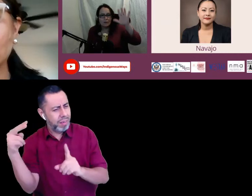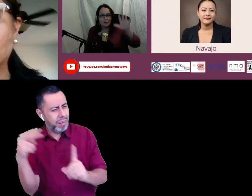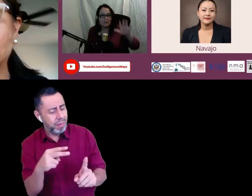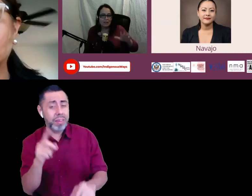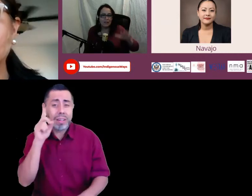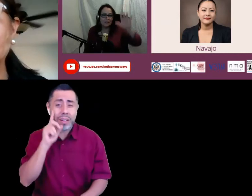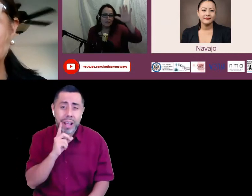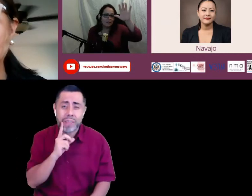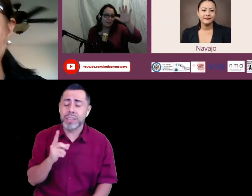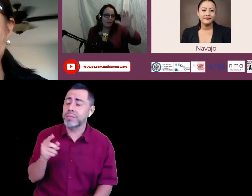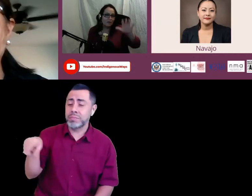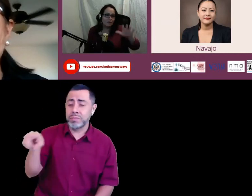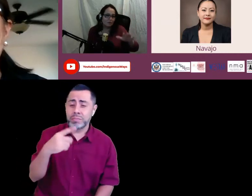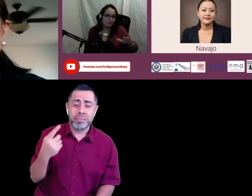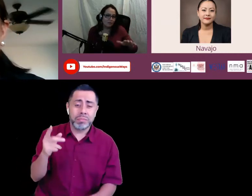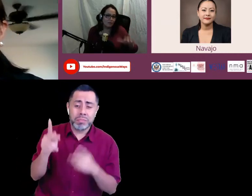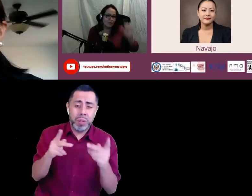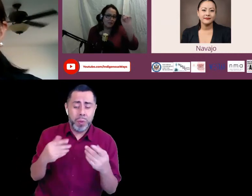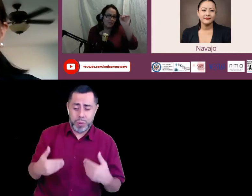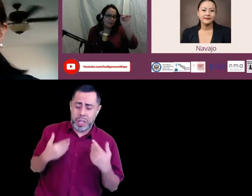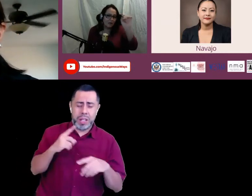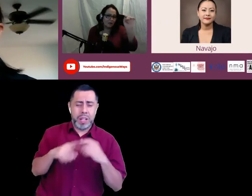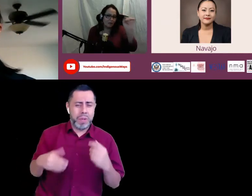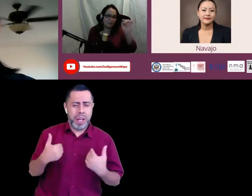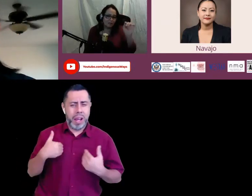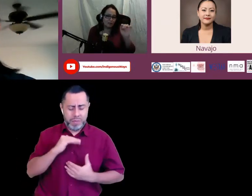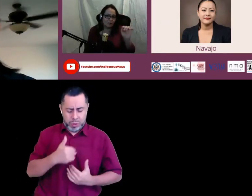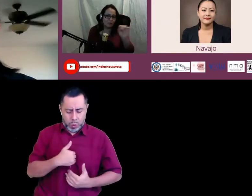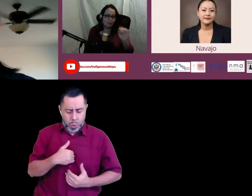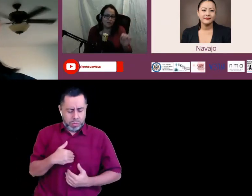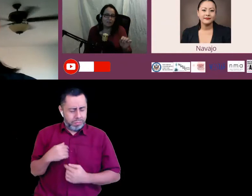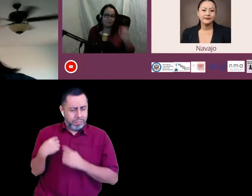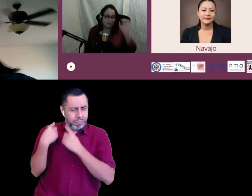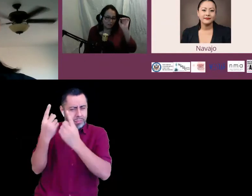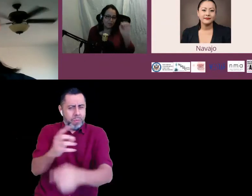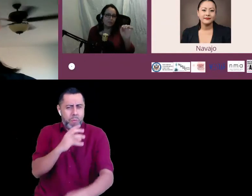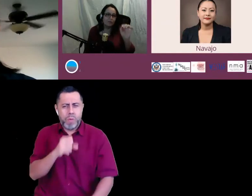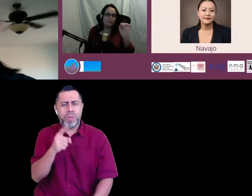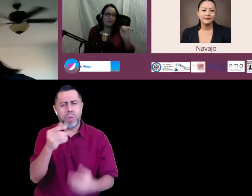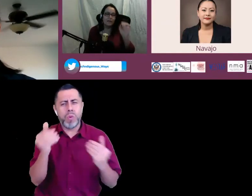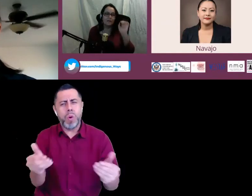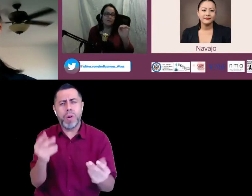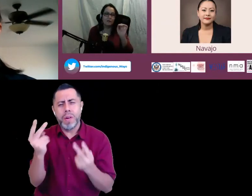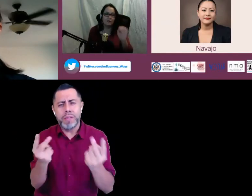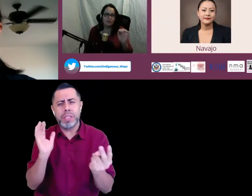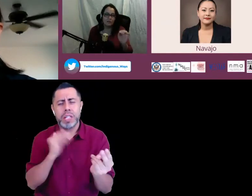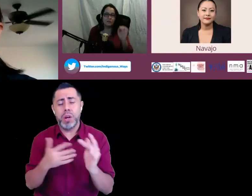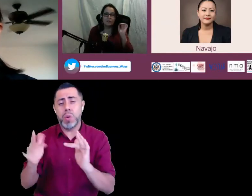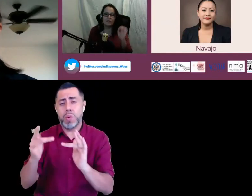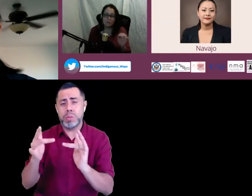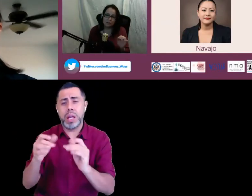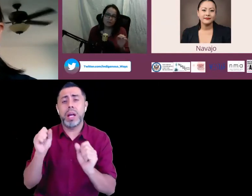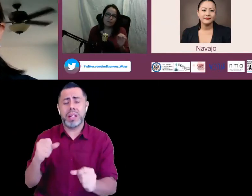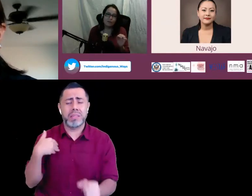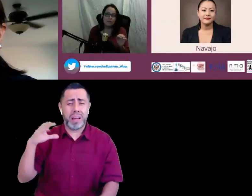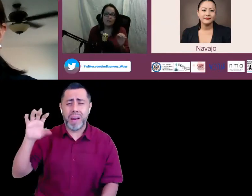our website and click on any one of those 50 pictures of the presenters, and you can replay it over and over again. You can